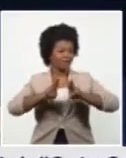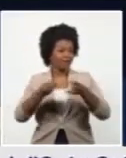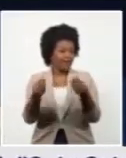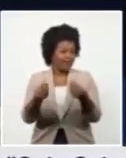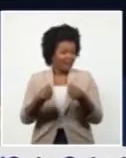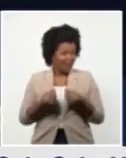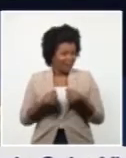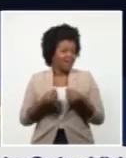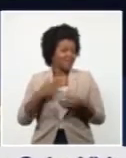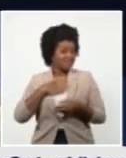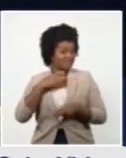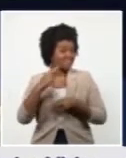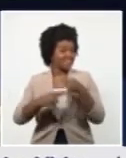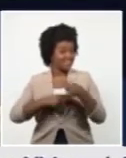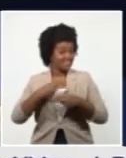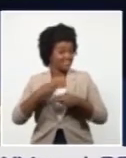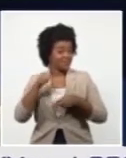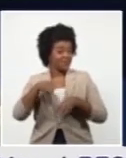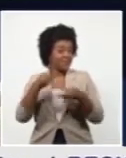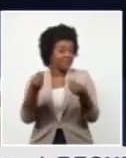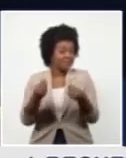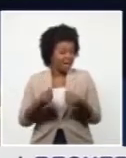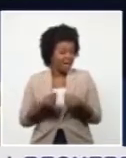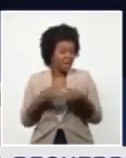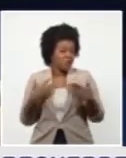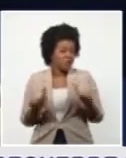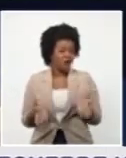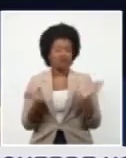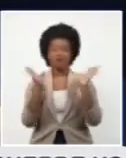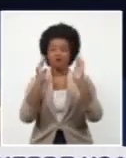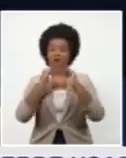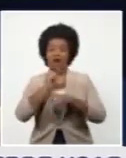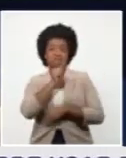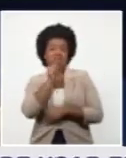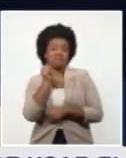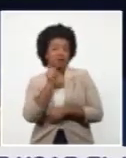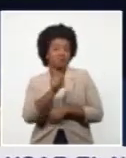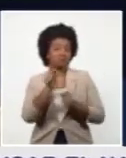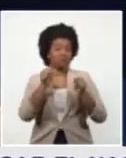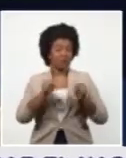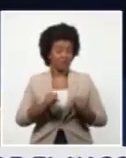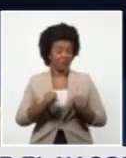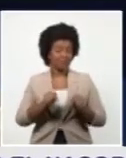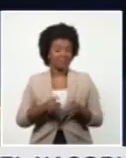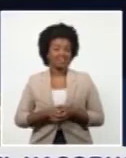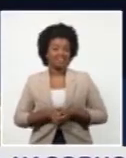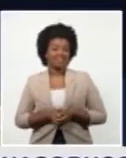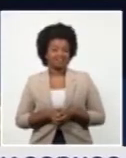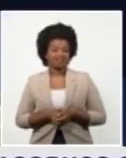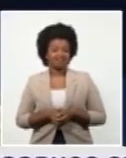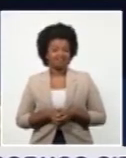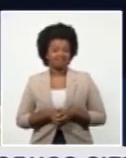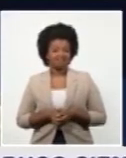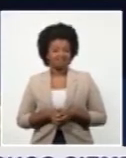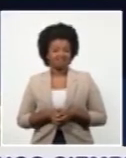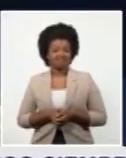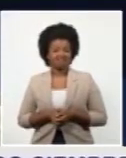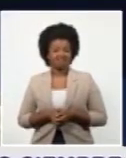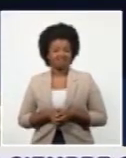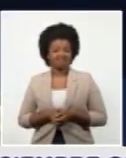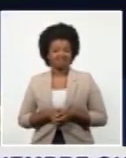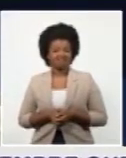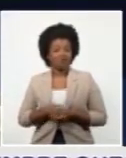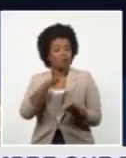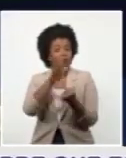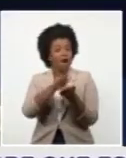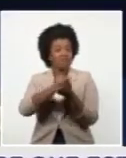With this, we finished today's information. I know that you had agreed that another